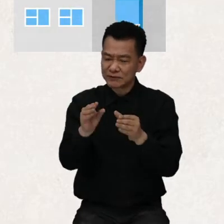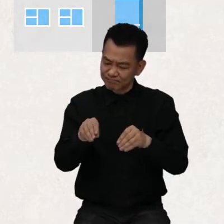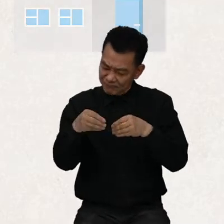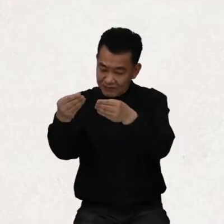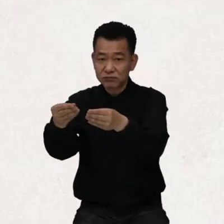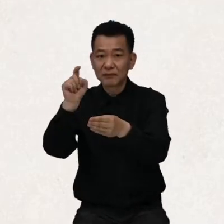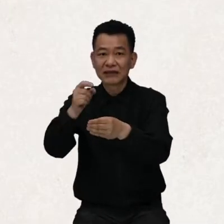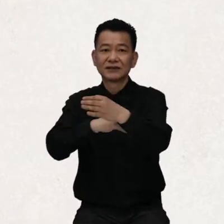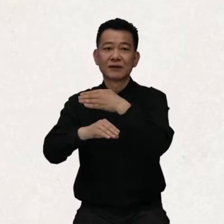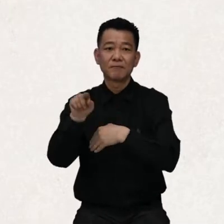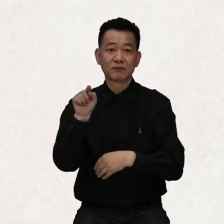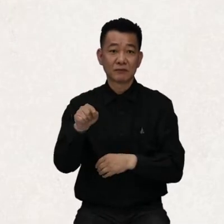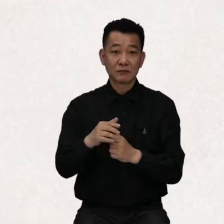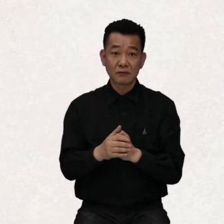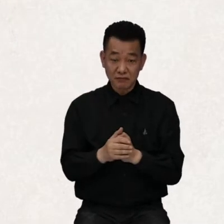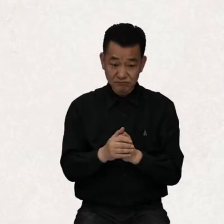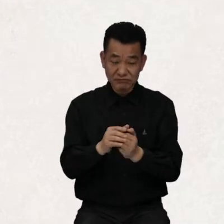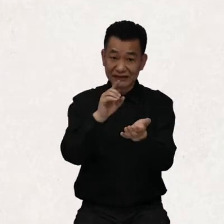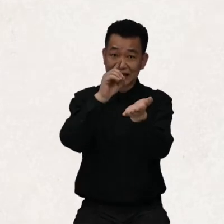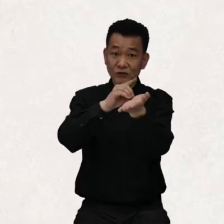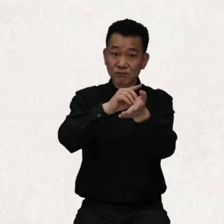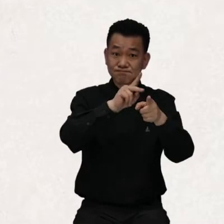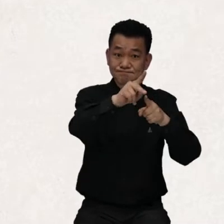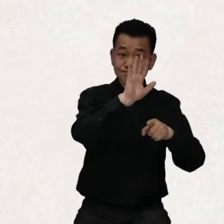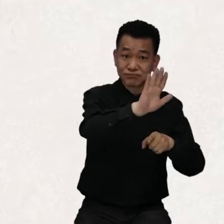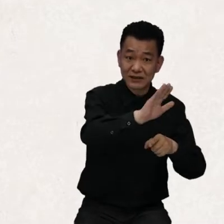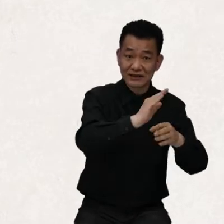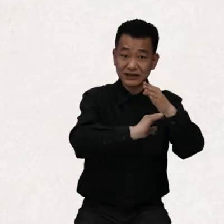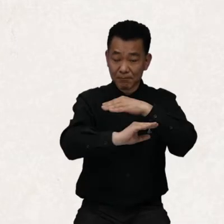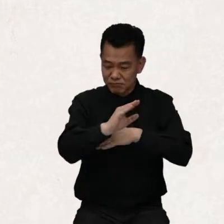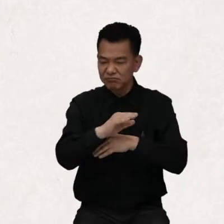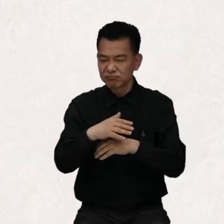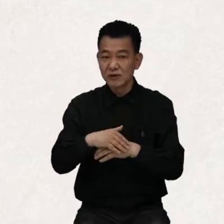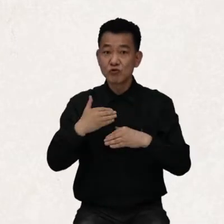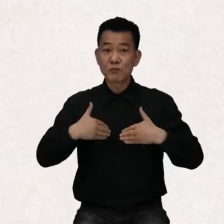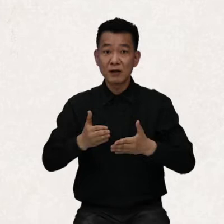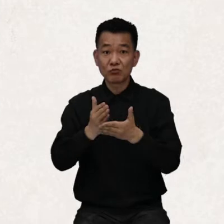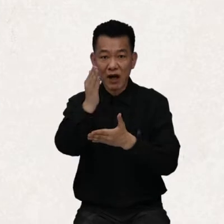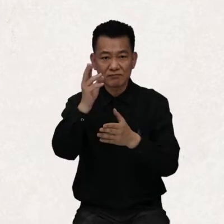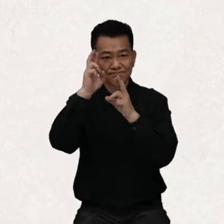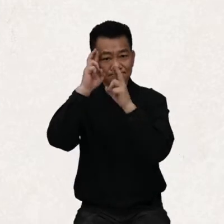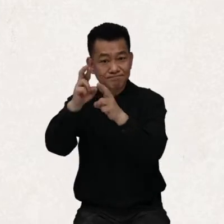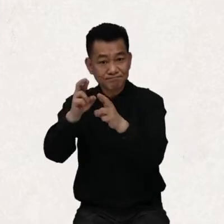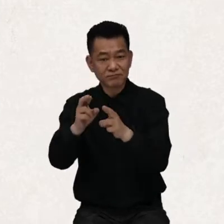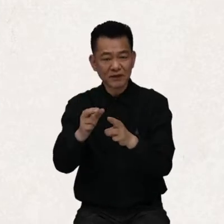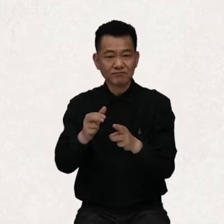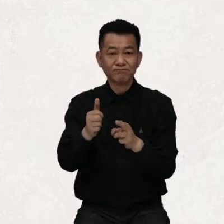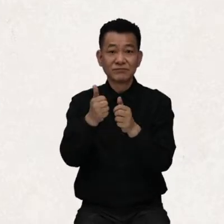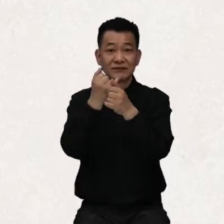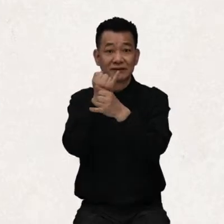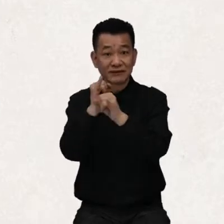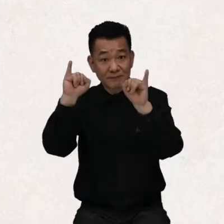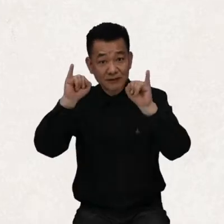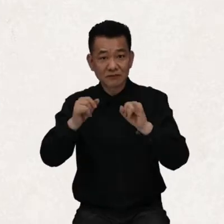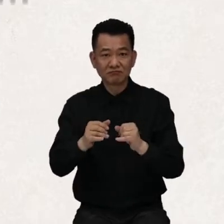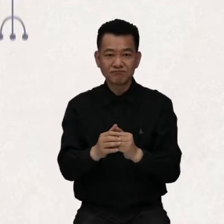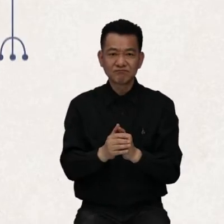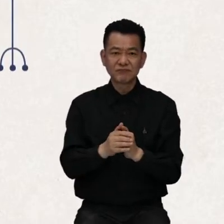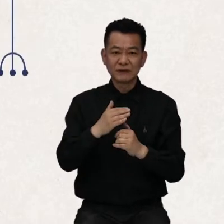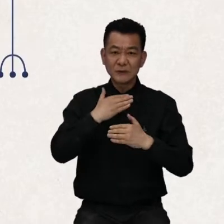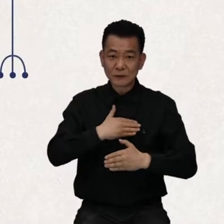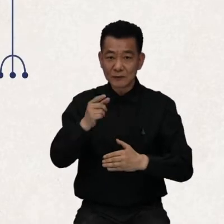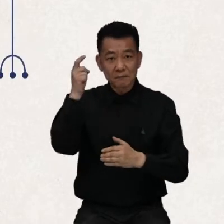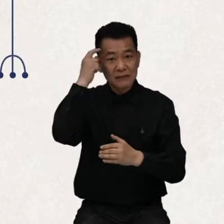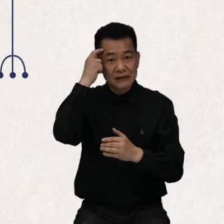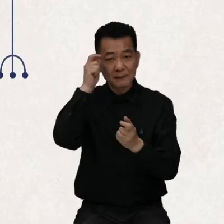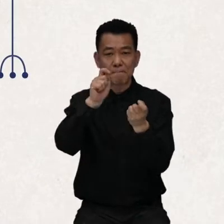communities. Health professionals should provide care of the same quality to persons with disabilities as to others on the